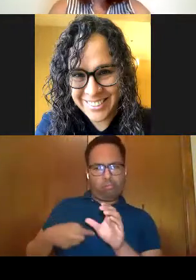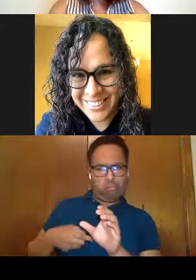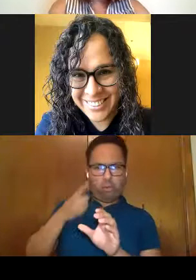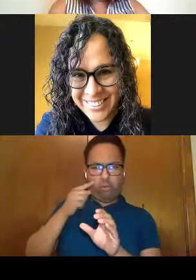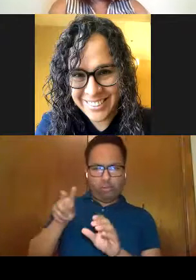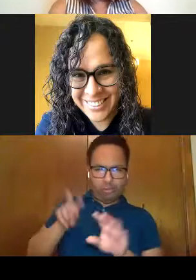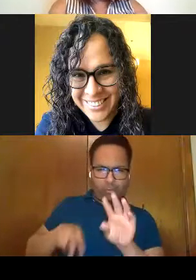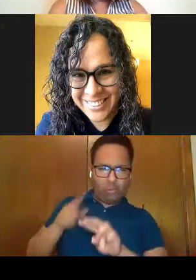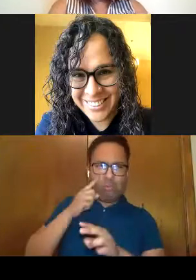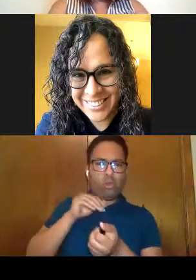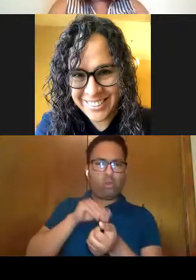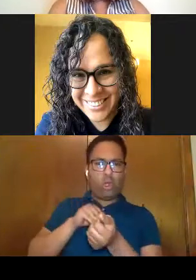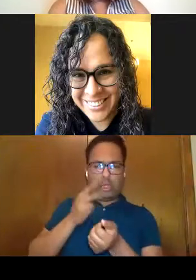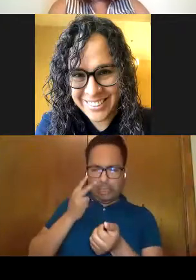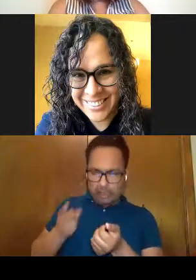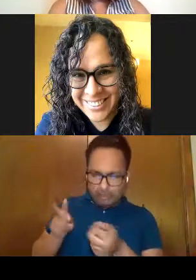them well.